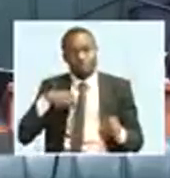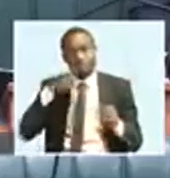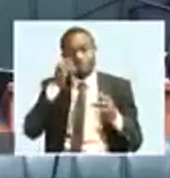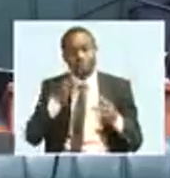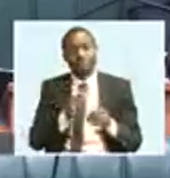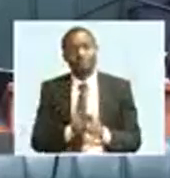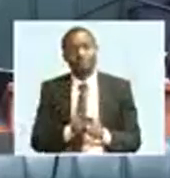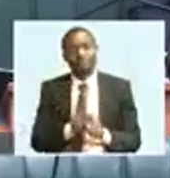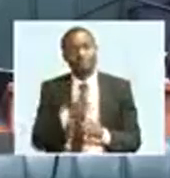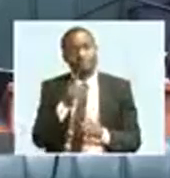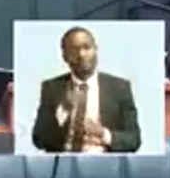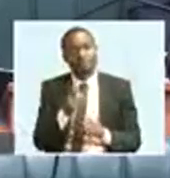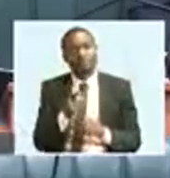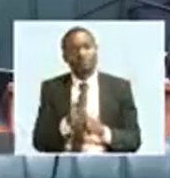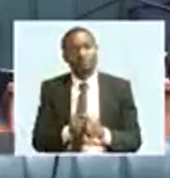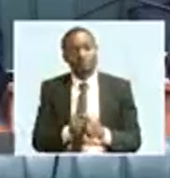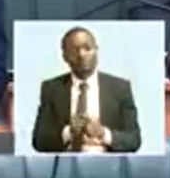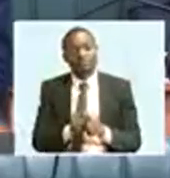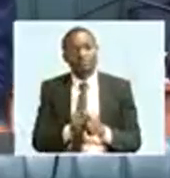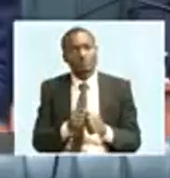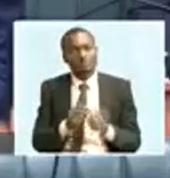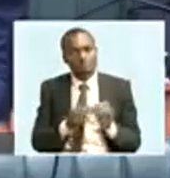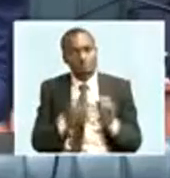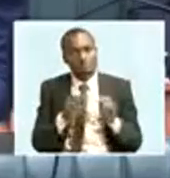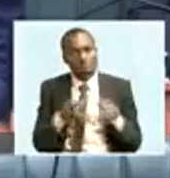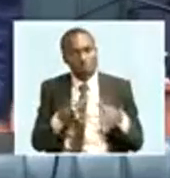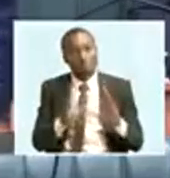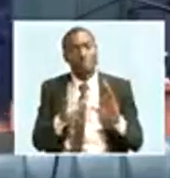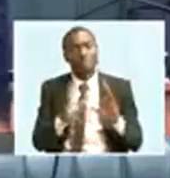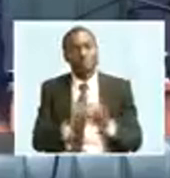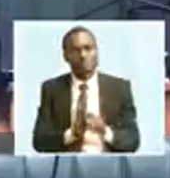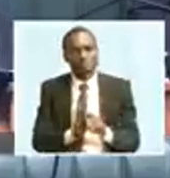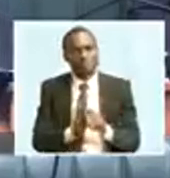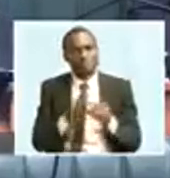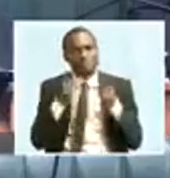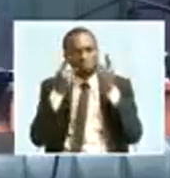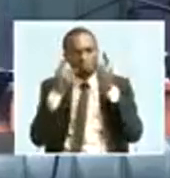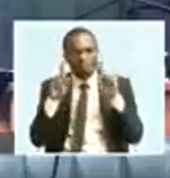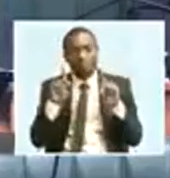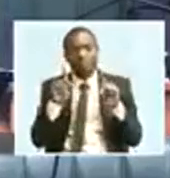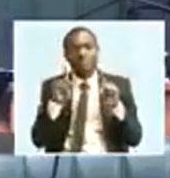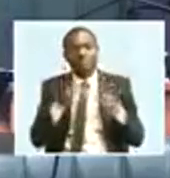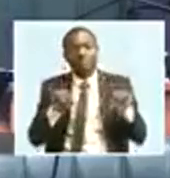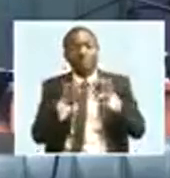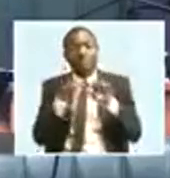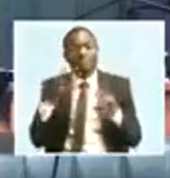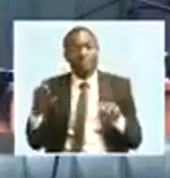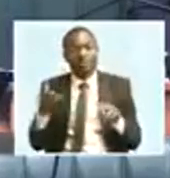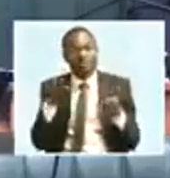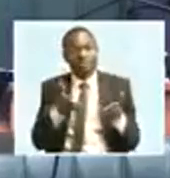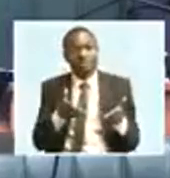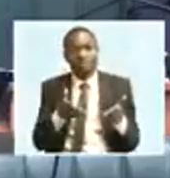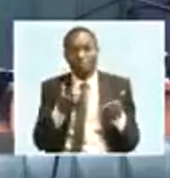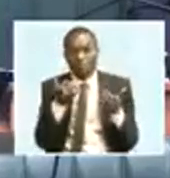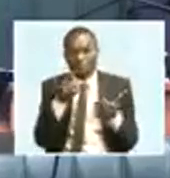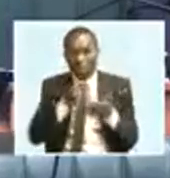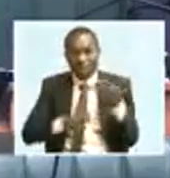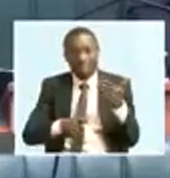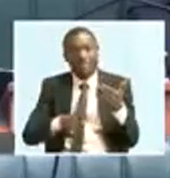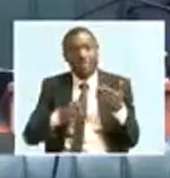you always set a criteria for an urgent matter of public importance. This is a recent matter of